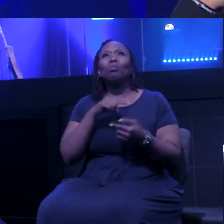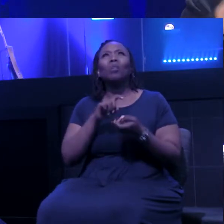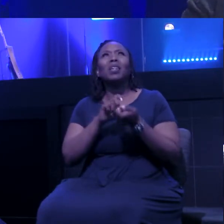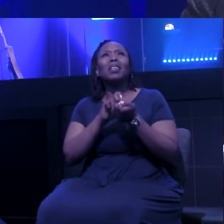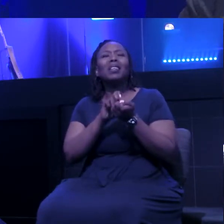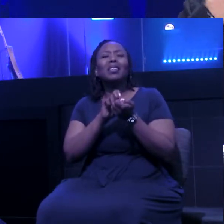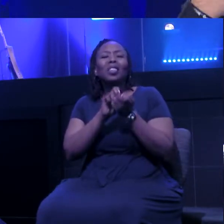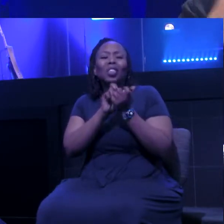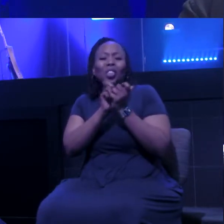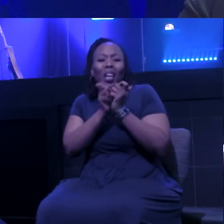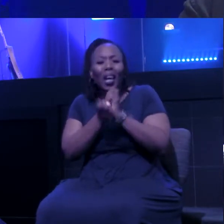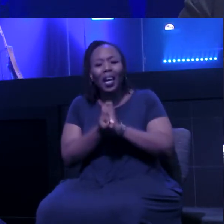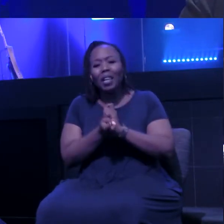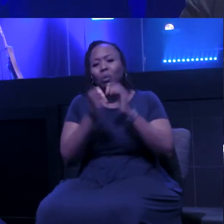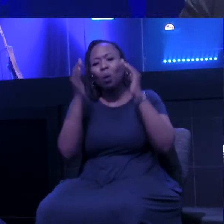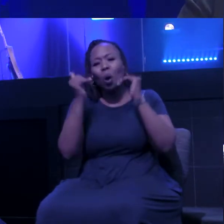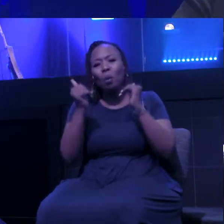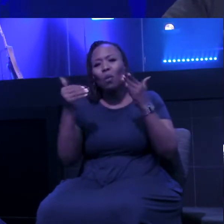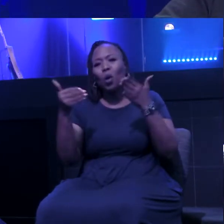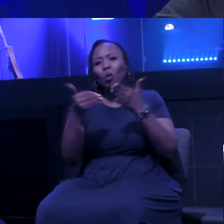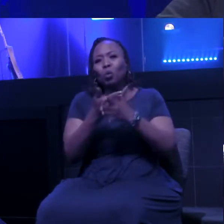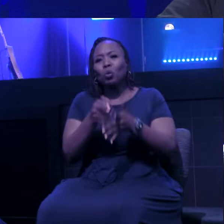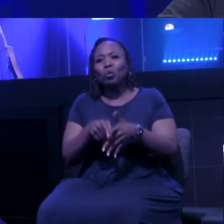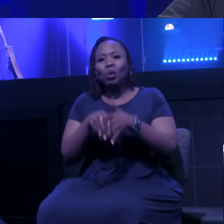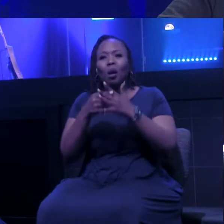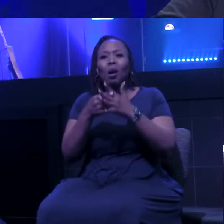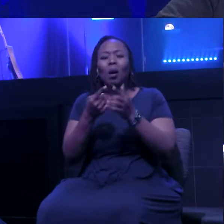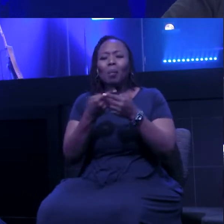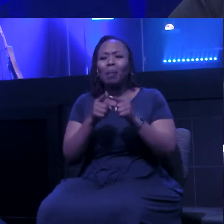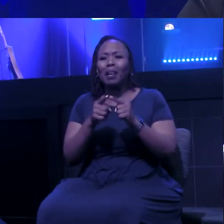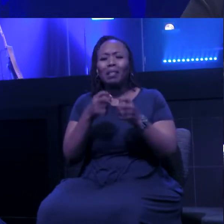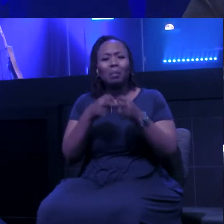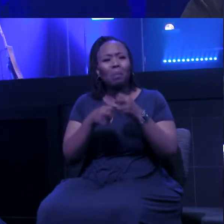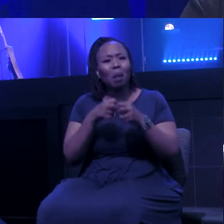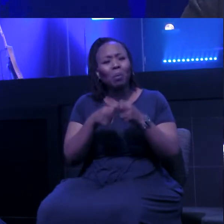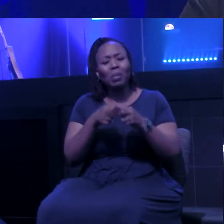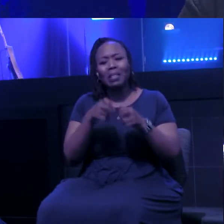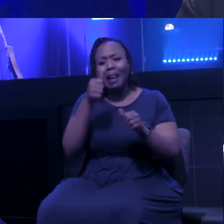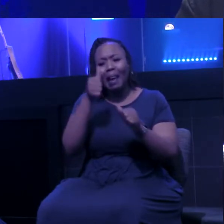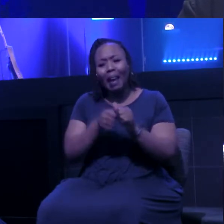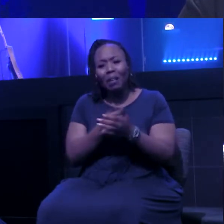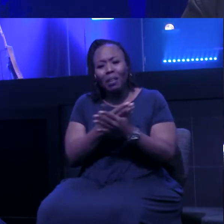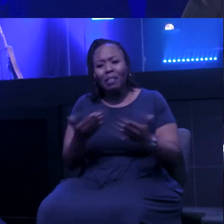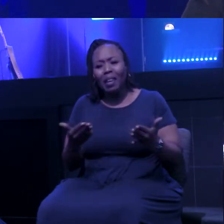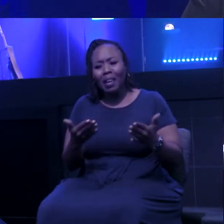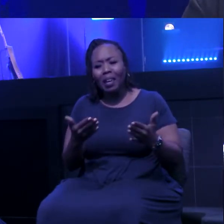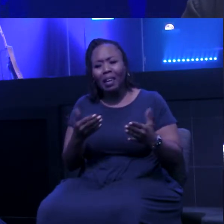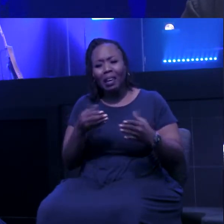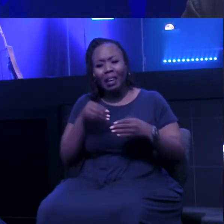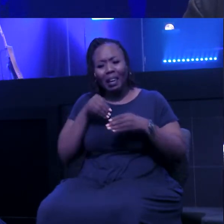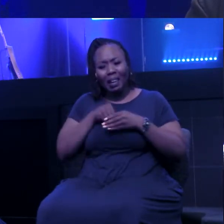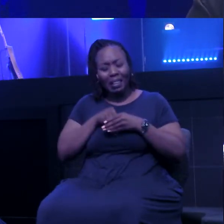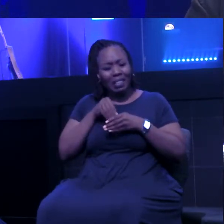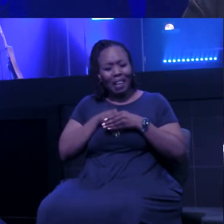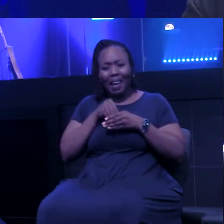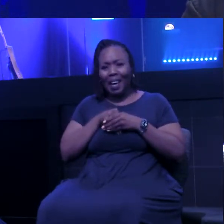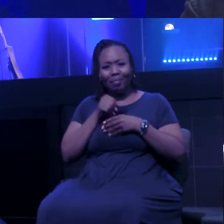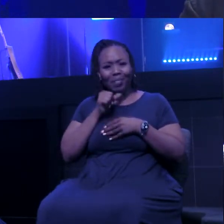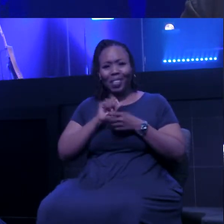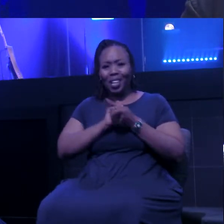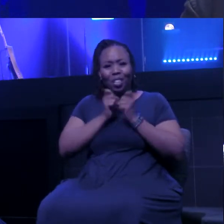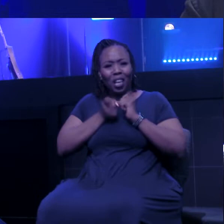a new beginning, a new start, but the problem was that everything inside still hadn't changed, and we were